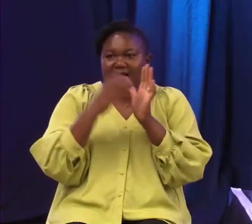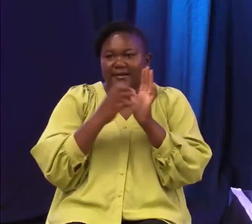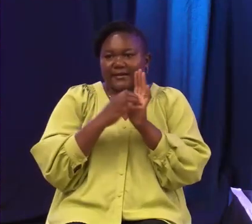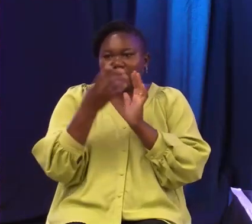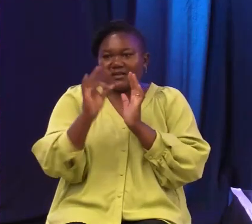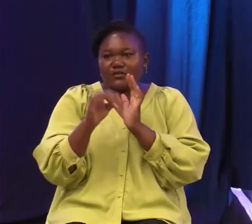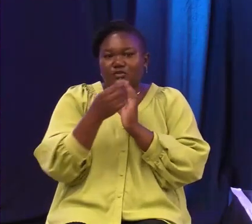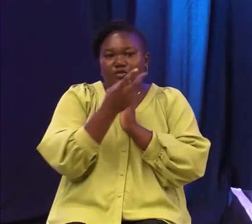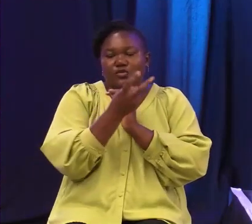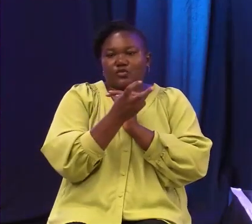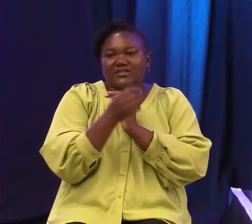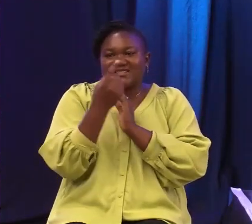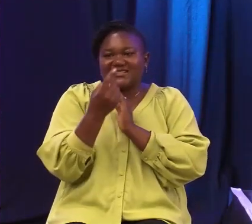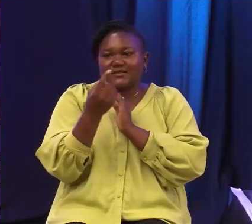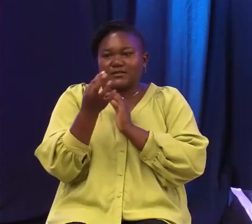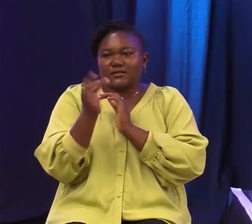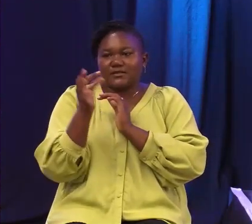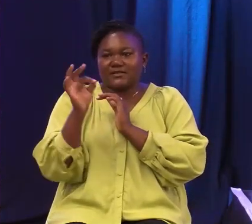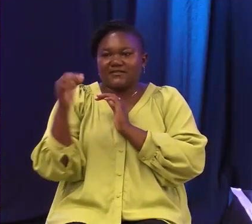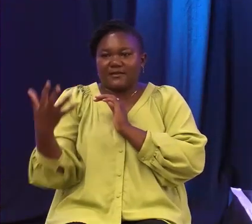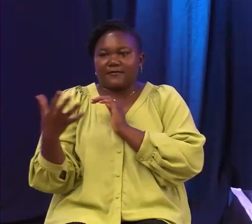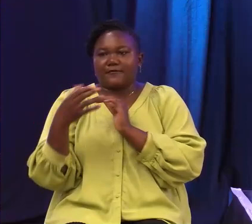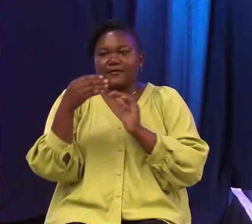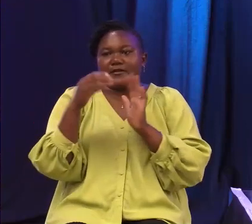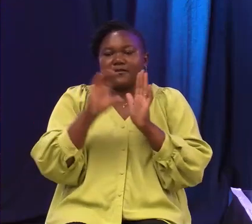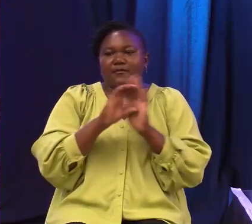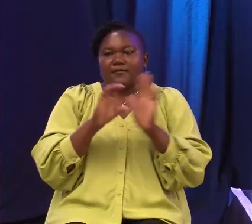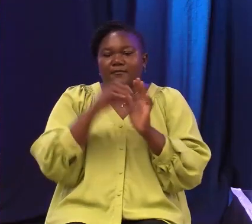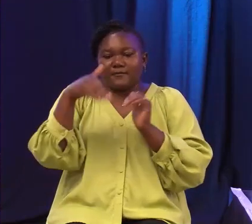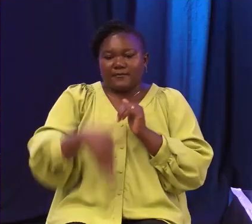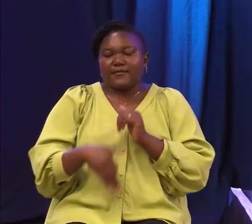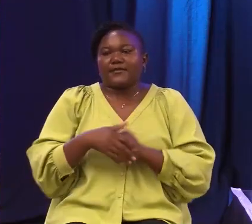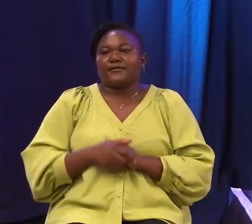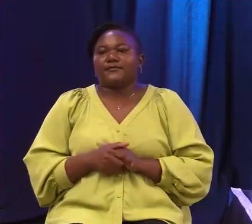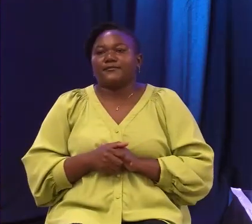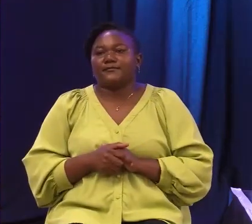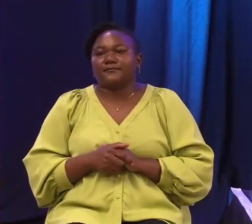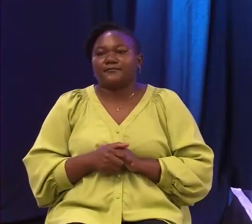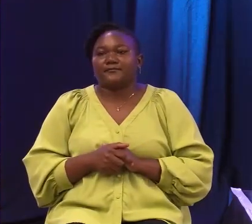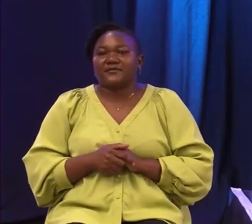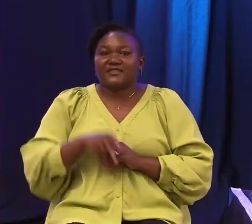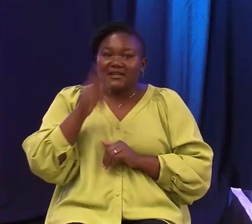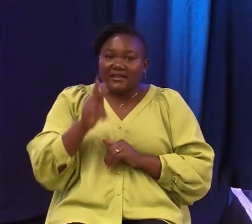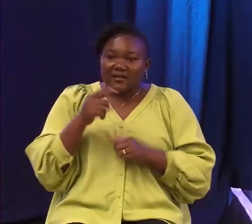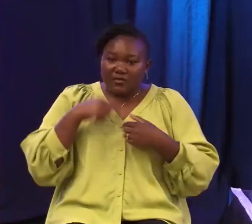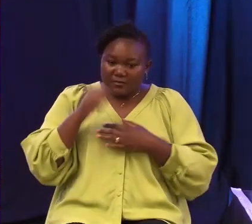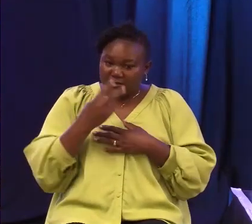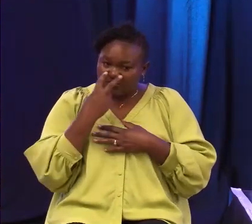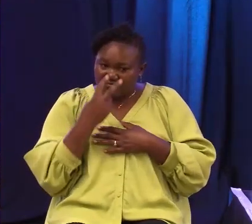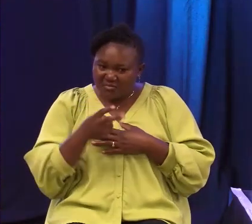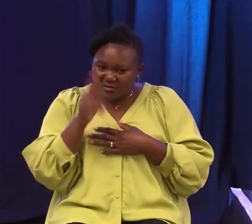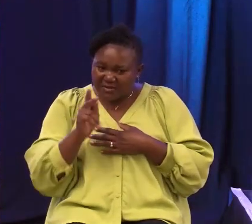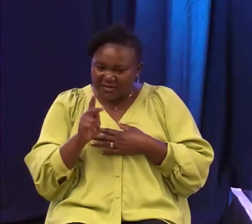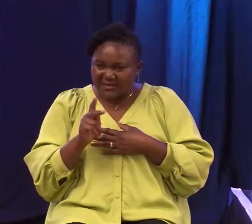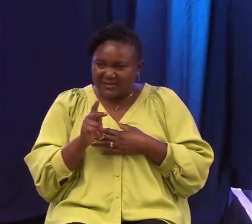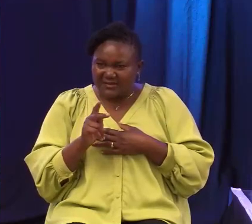20, 95 in the Namibian Constitution. And let us look closer. What are